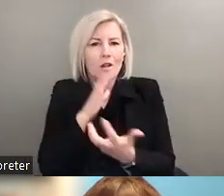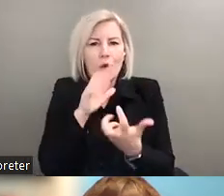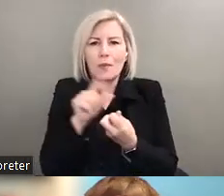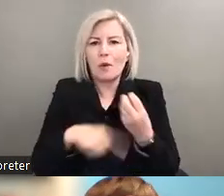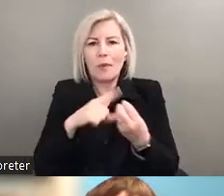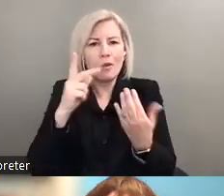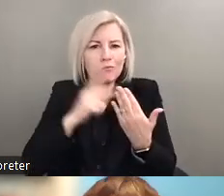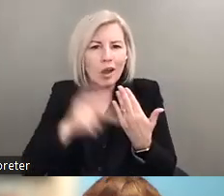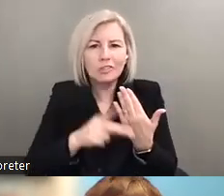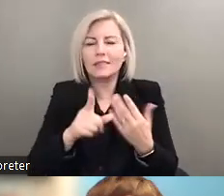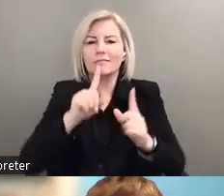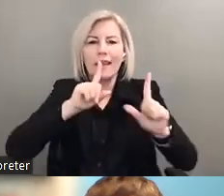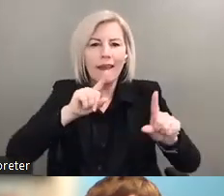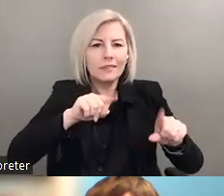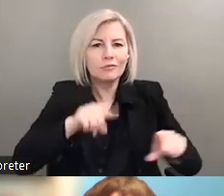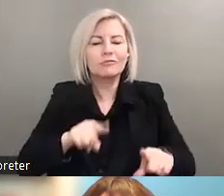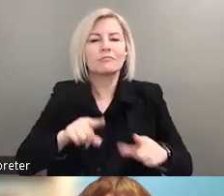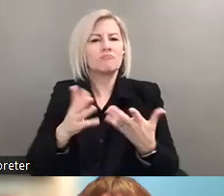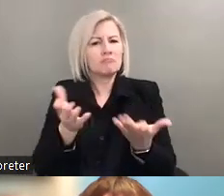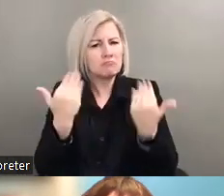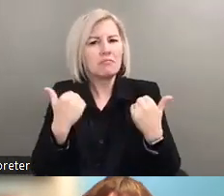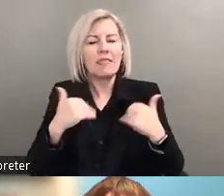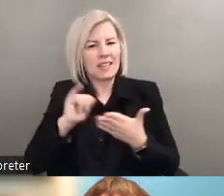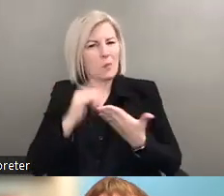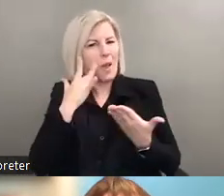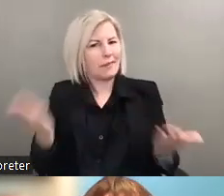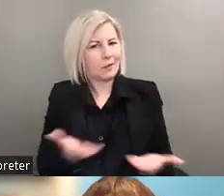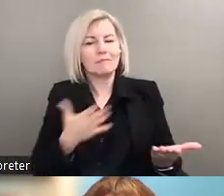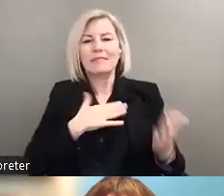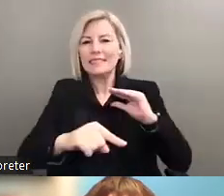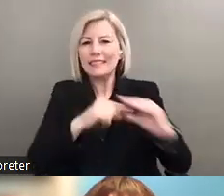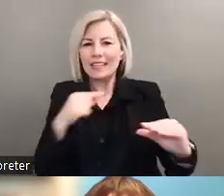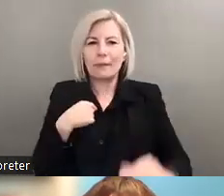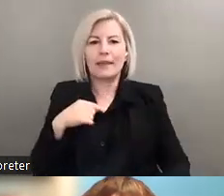any of your questions. That's why I'm here. So please email me at